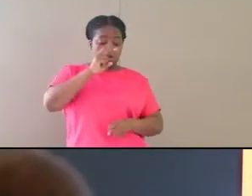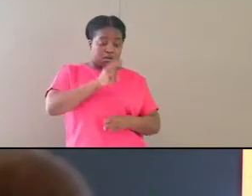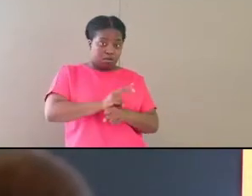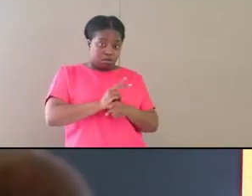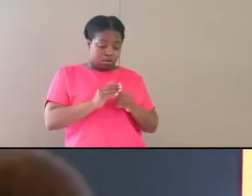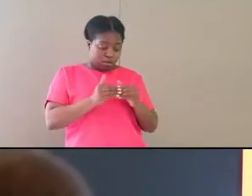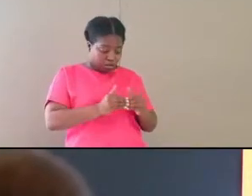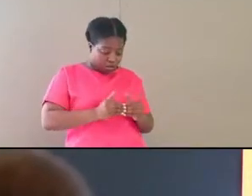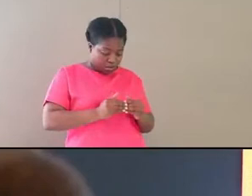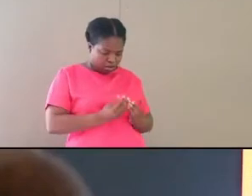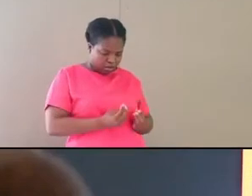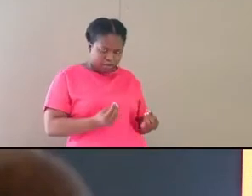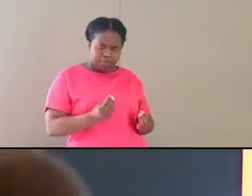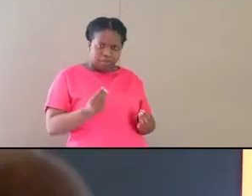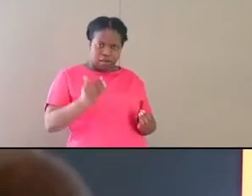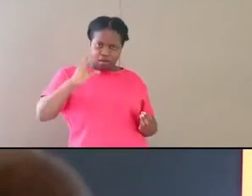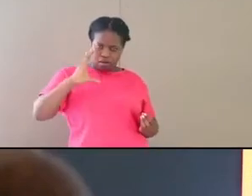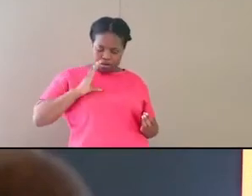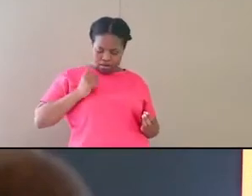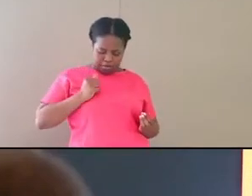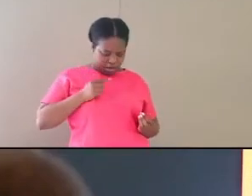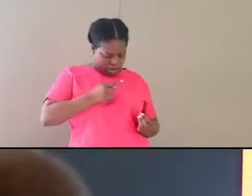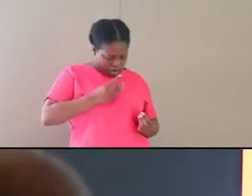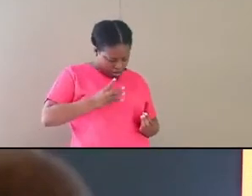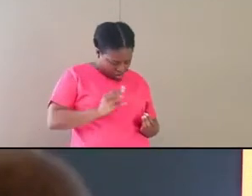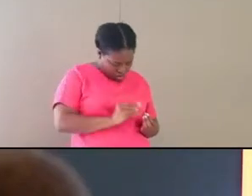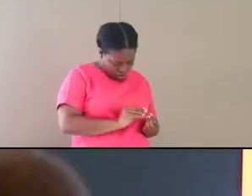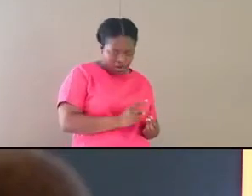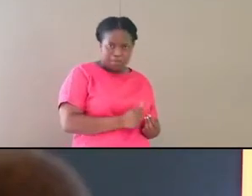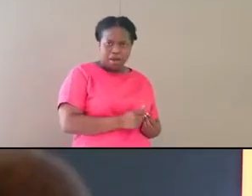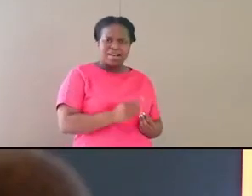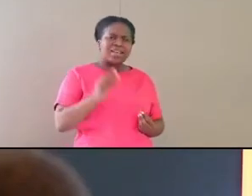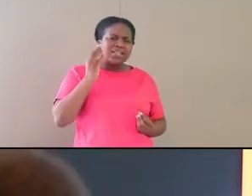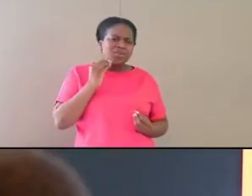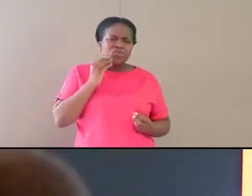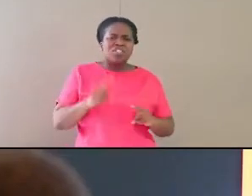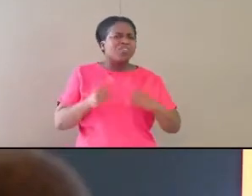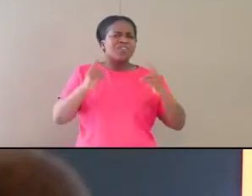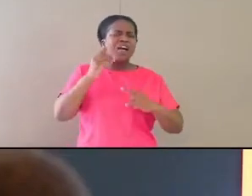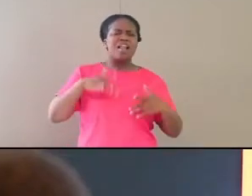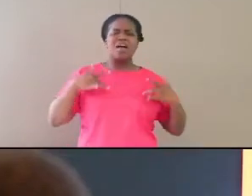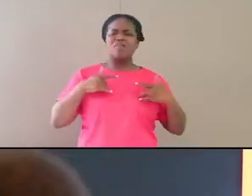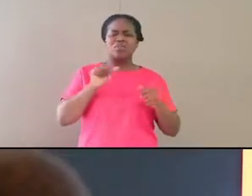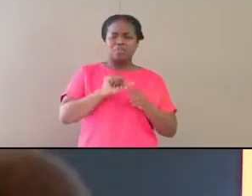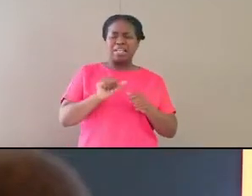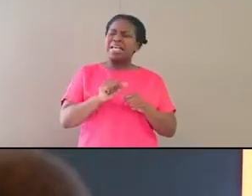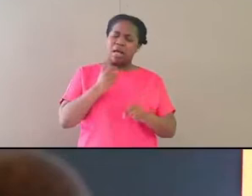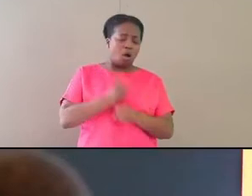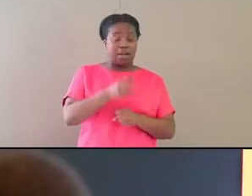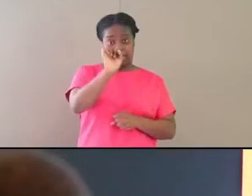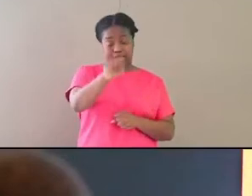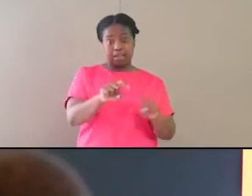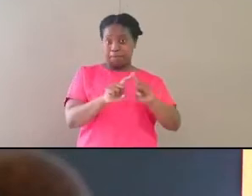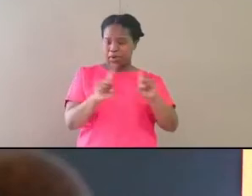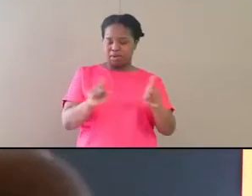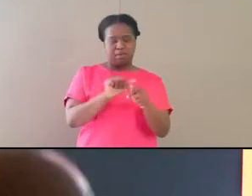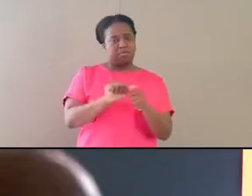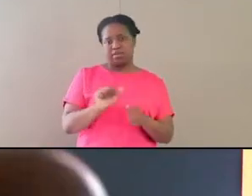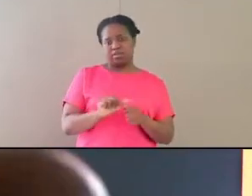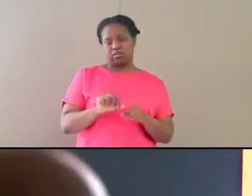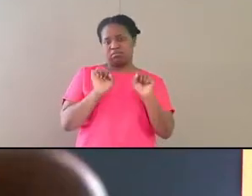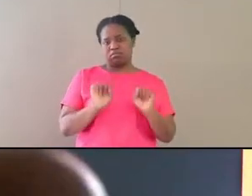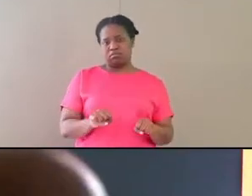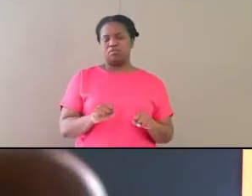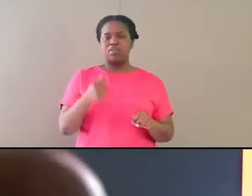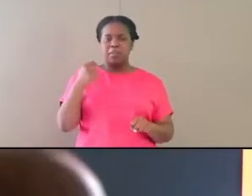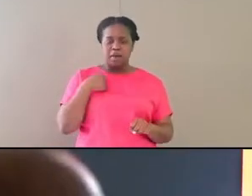about the child support and what it was doing. Those children were experiencing it. There was still a lot of hardship, but as one of my